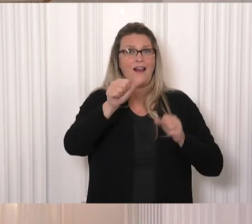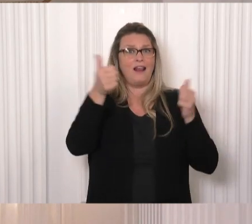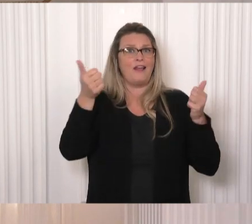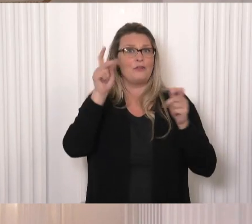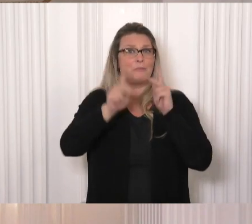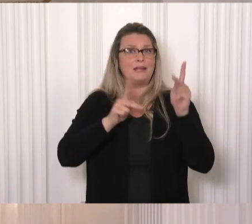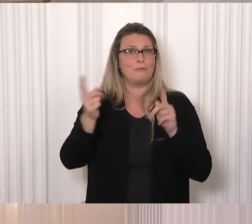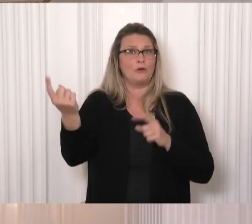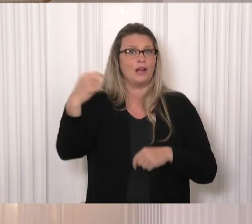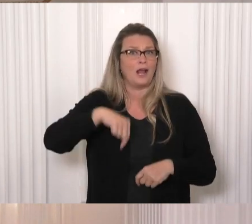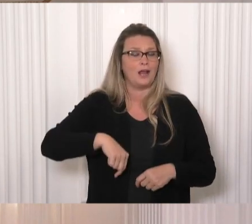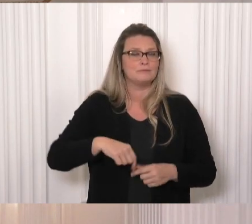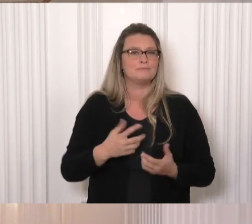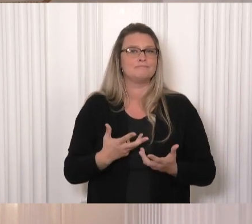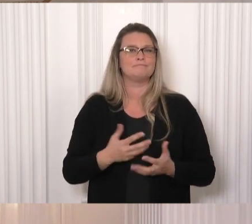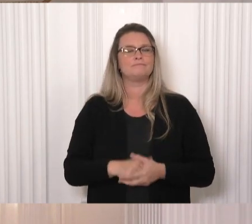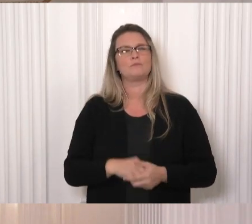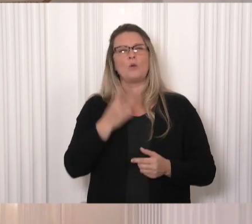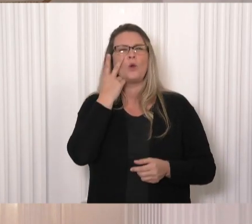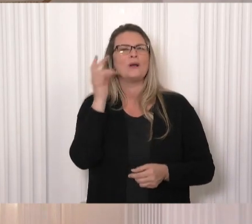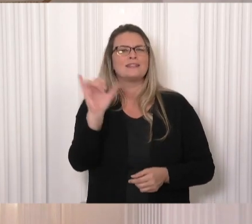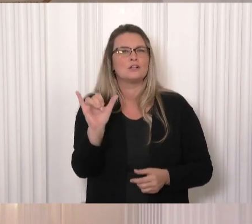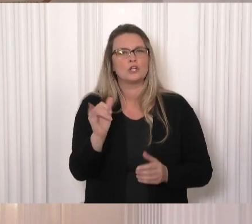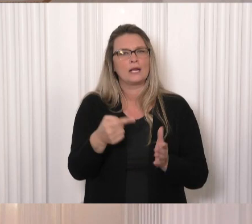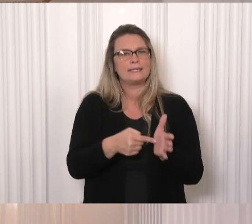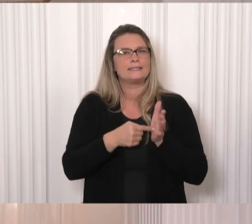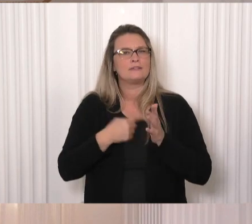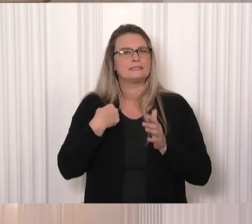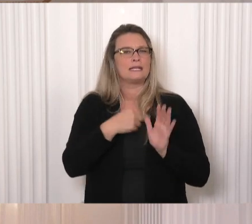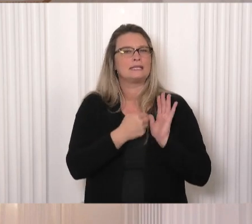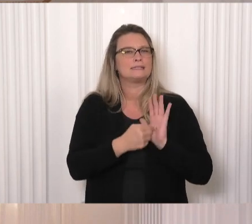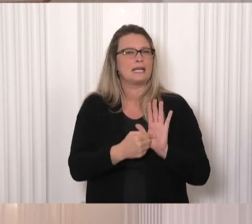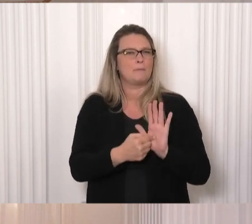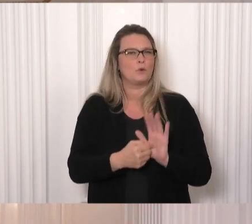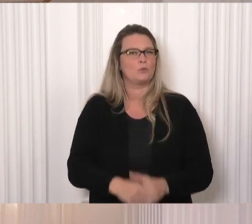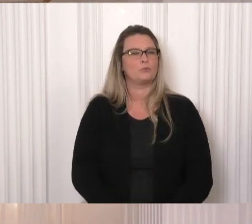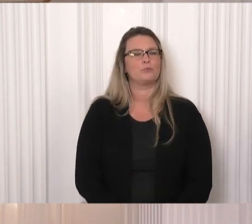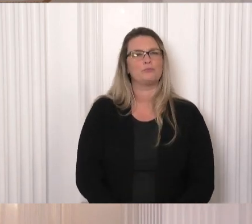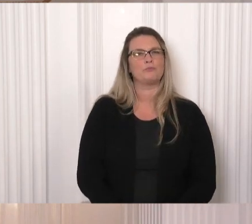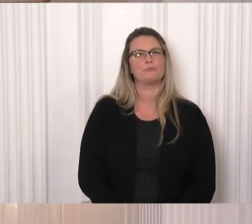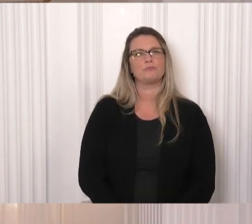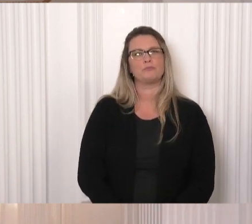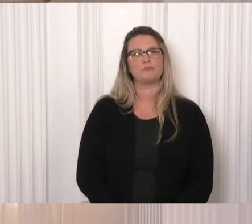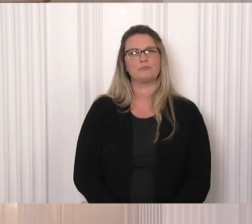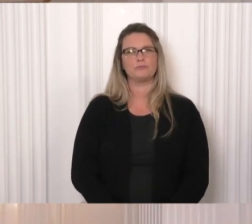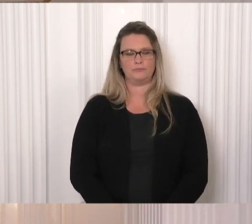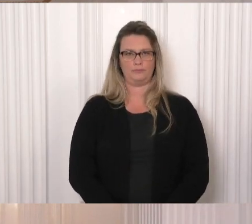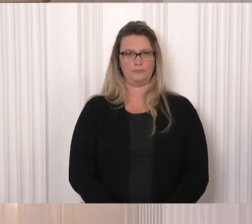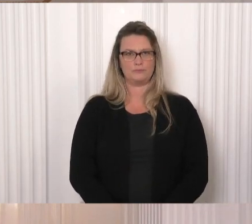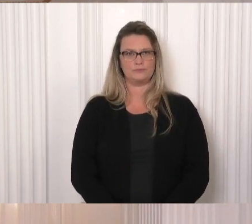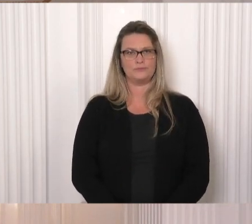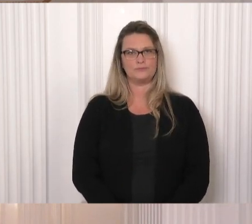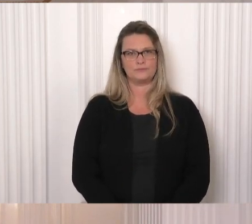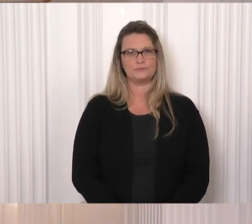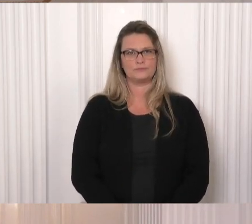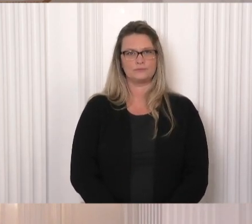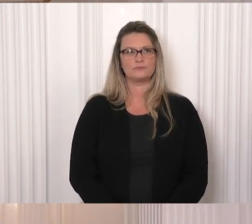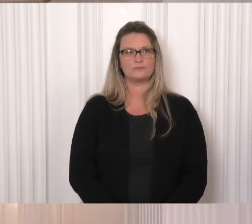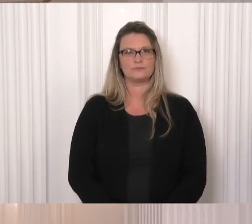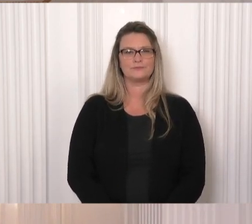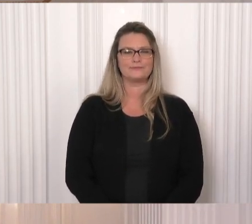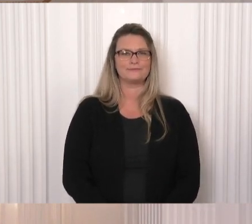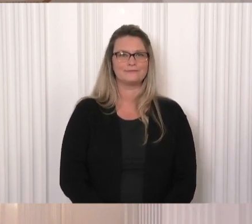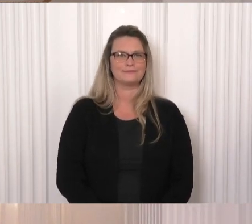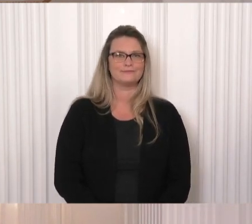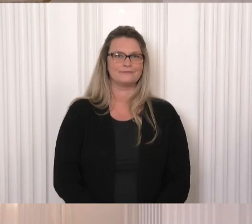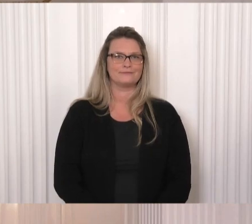the expectation for behavior? I can do some basics. Let me make an attempt. I